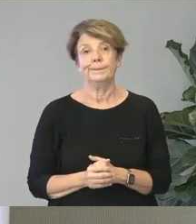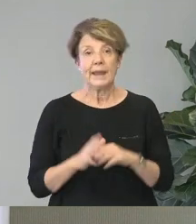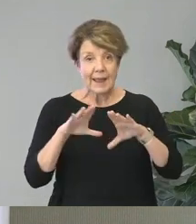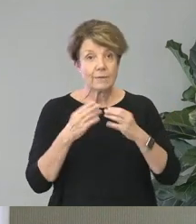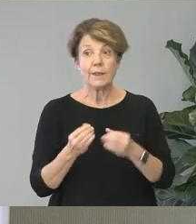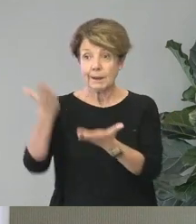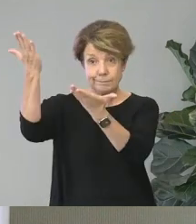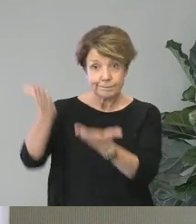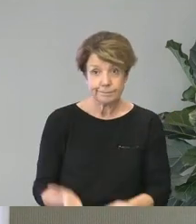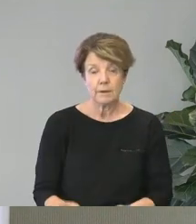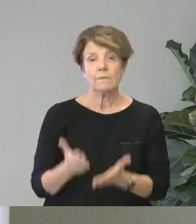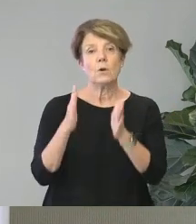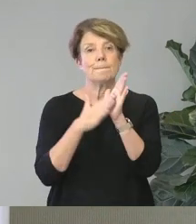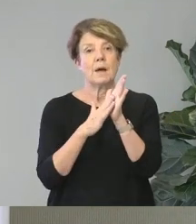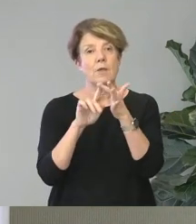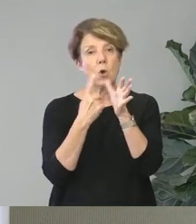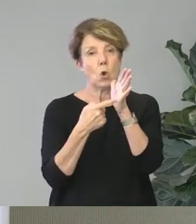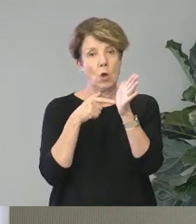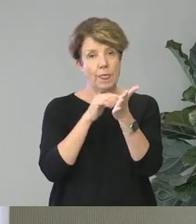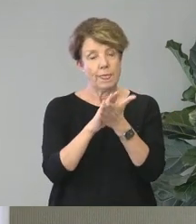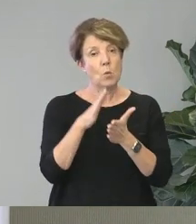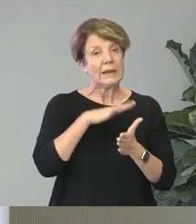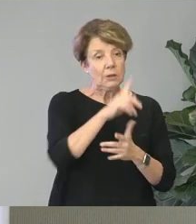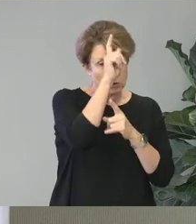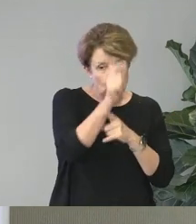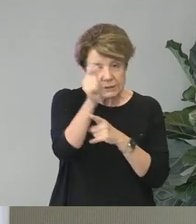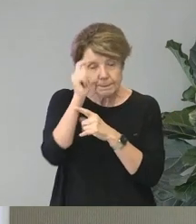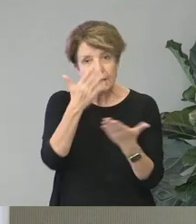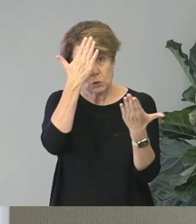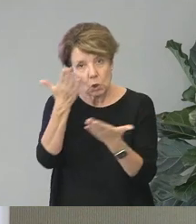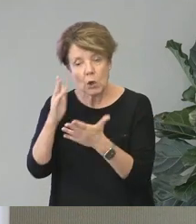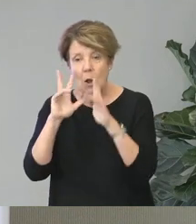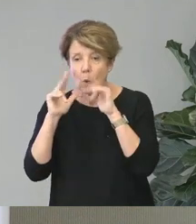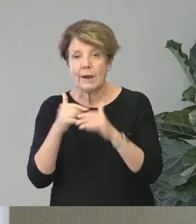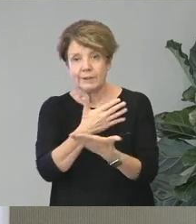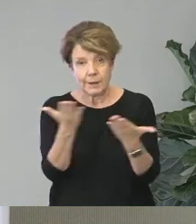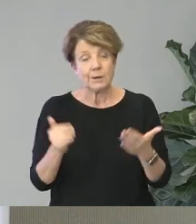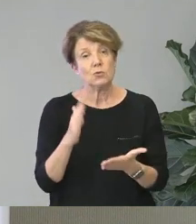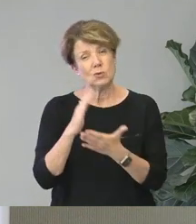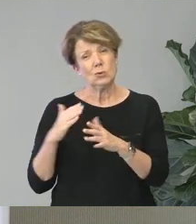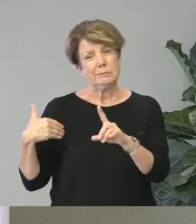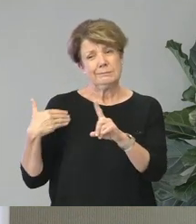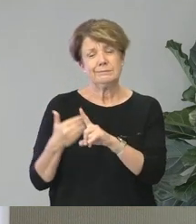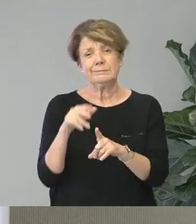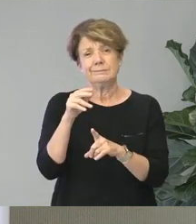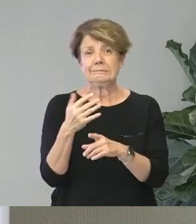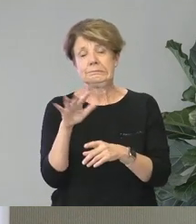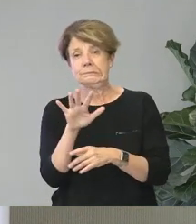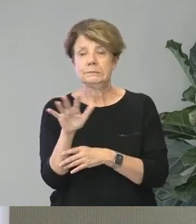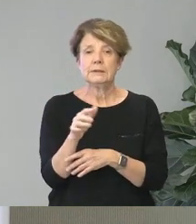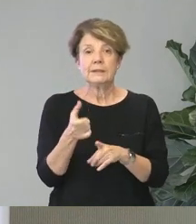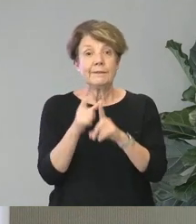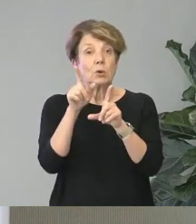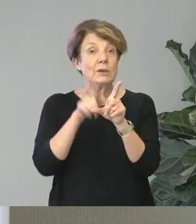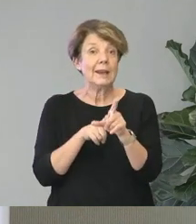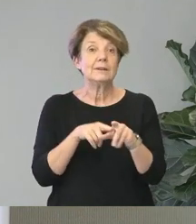is provided by her, and we need to respect her and look after her. We've had a couple of difficult years, obviously, with the pandemic, and no, we're not at the